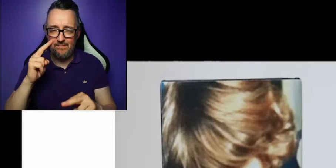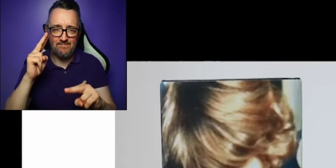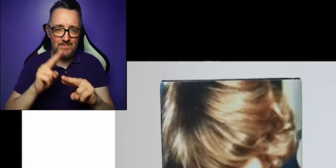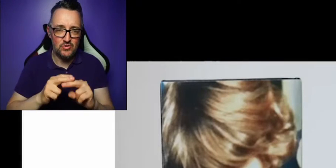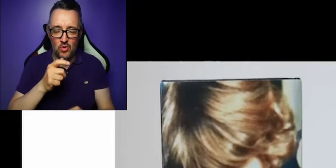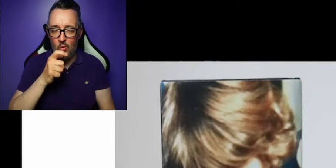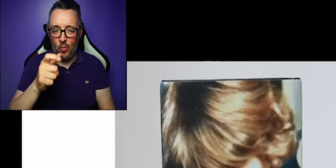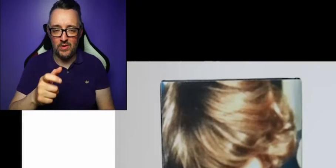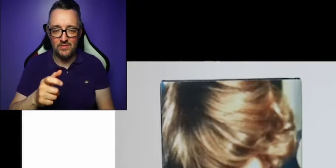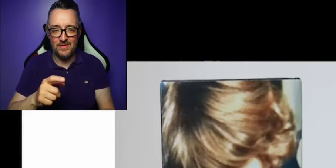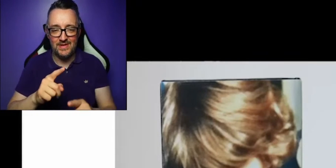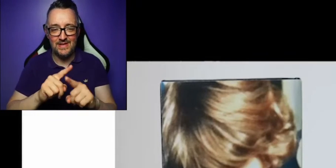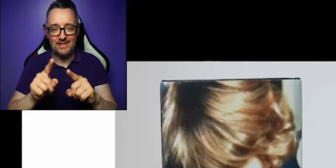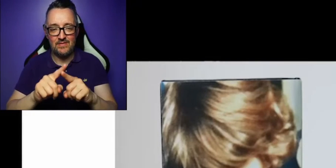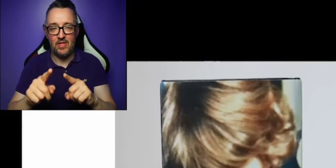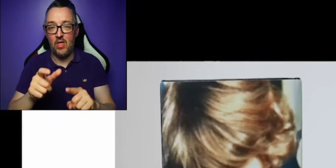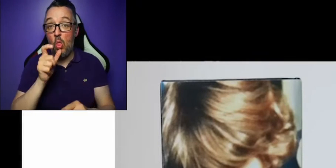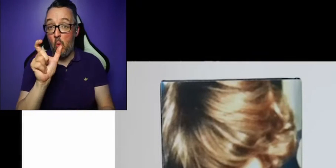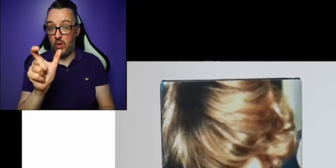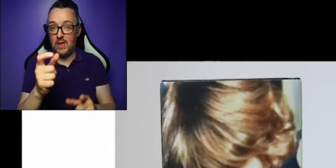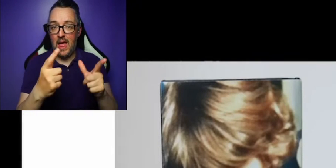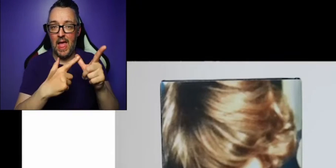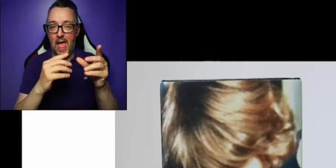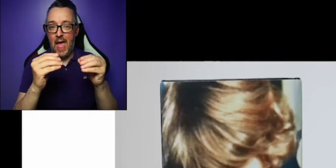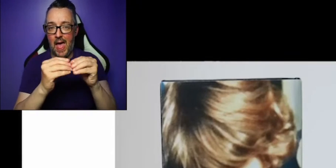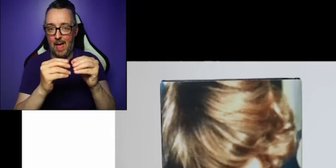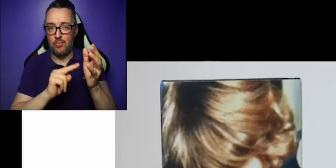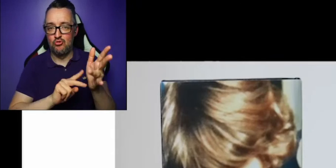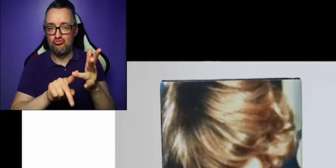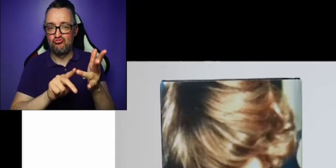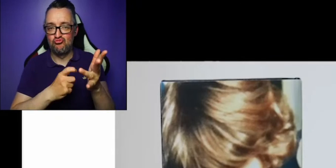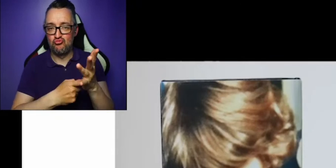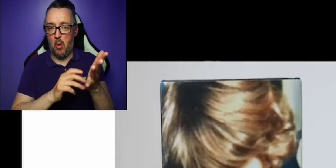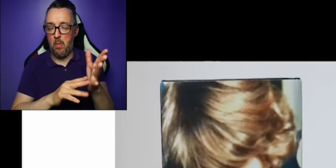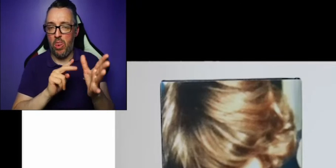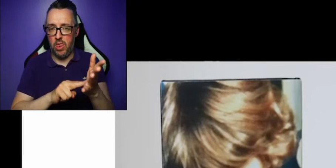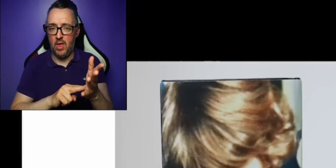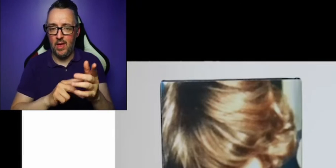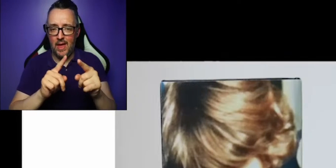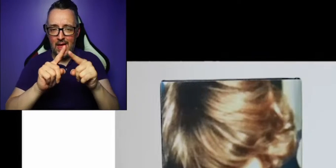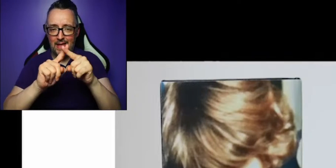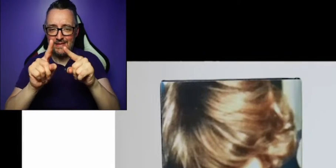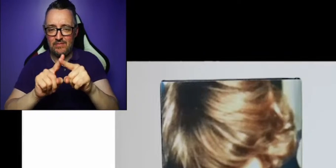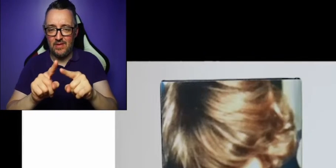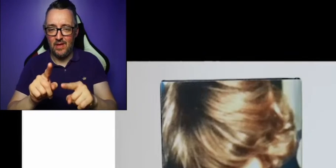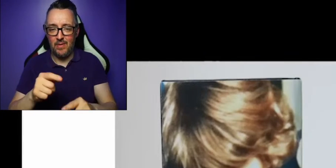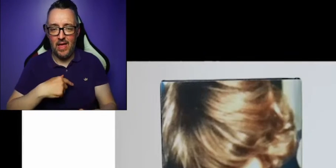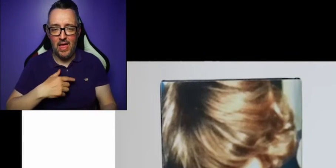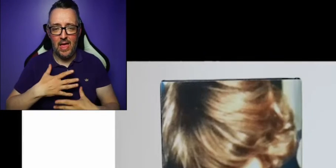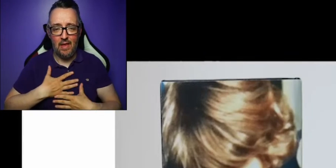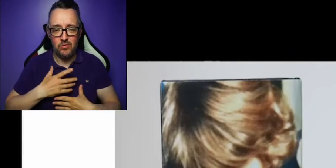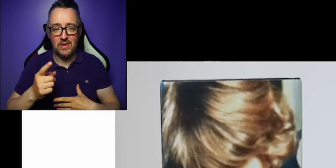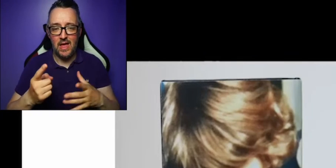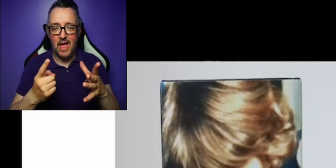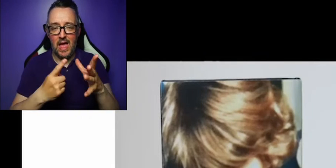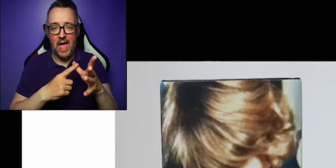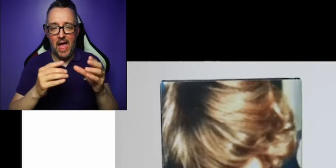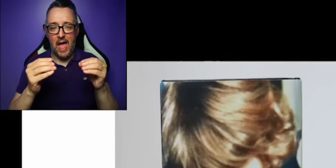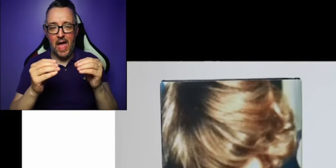for various forms of the word abnormal. and I just loved abnormous